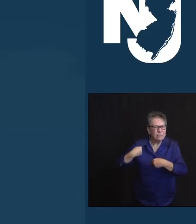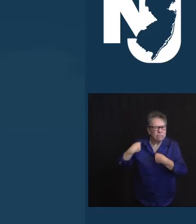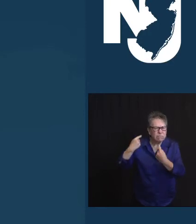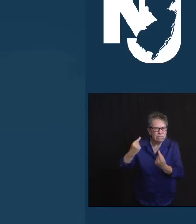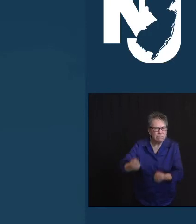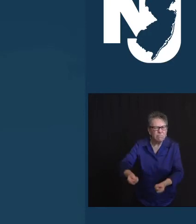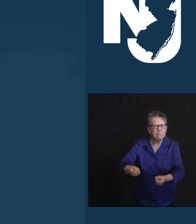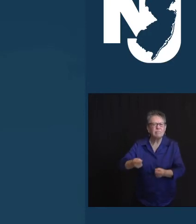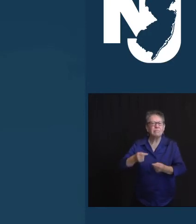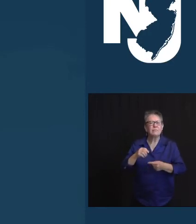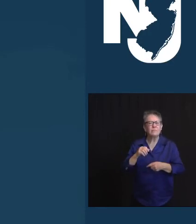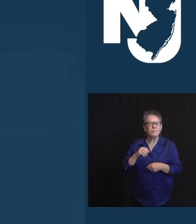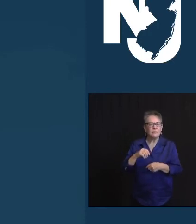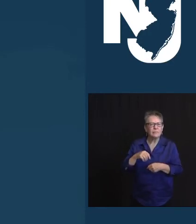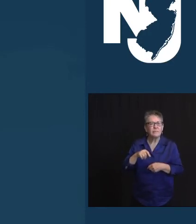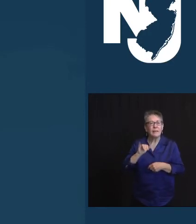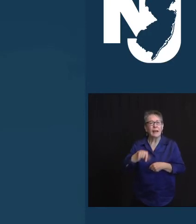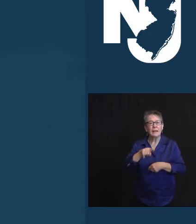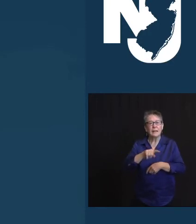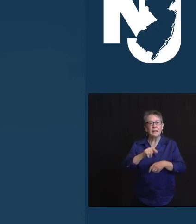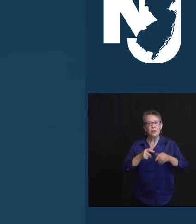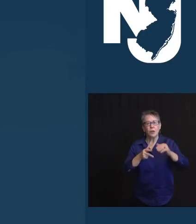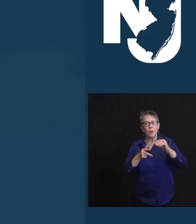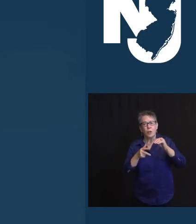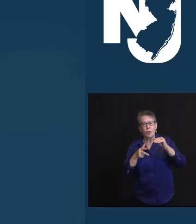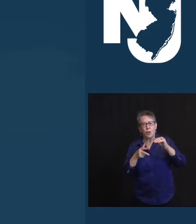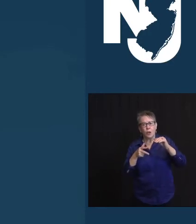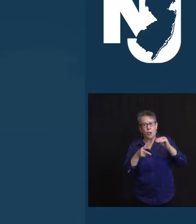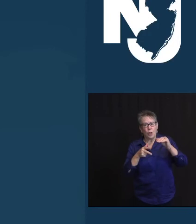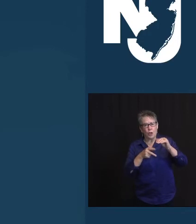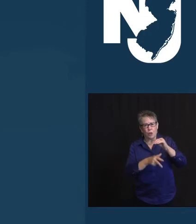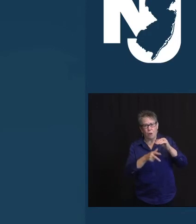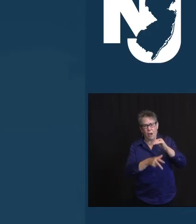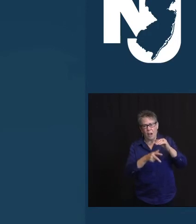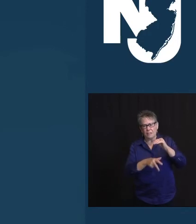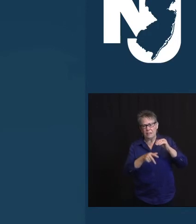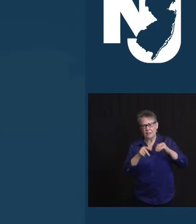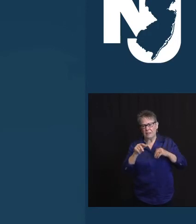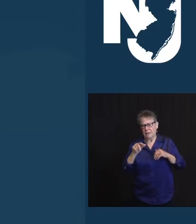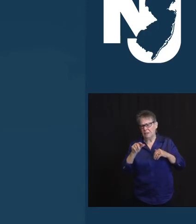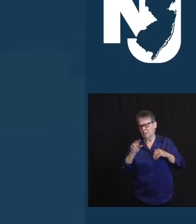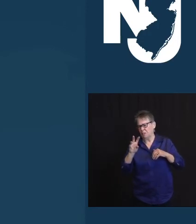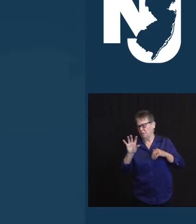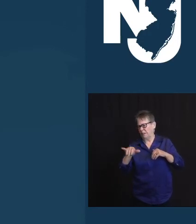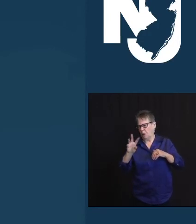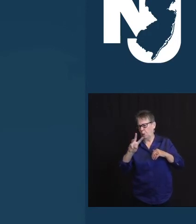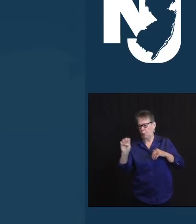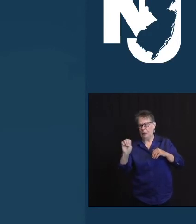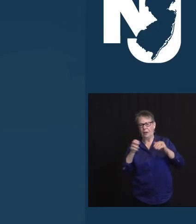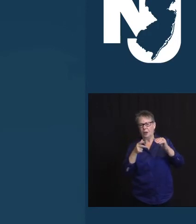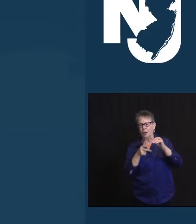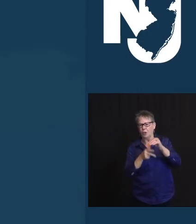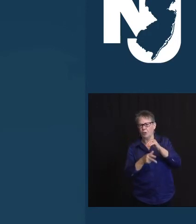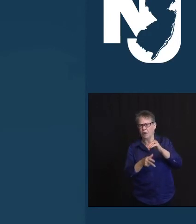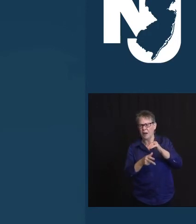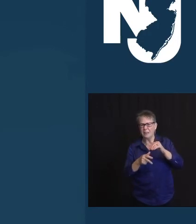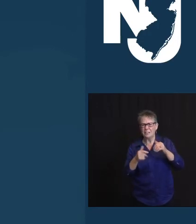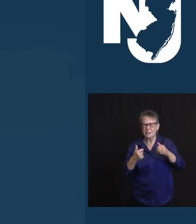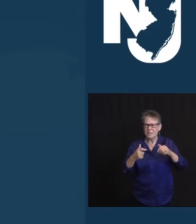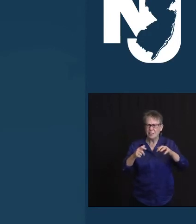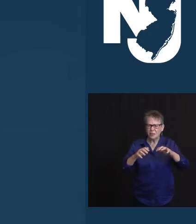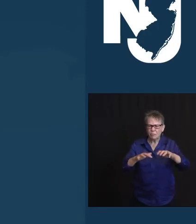visitation yesterday at the Monroe Senior Center. And when I say he leaves behind a big family, I saw it with my own eyes. I had the honor to step out of the